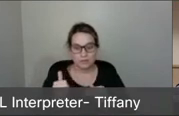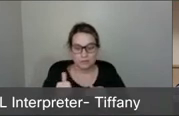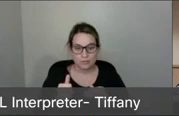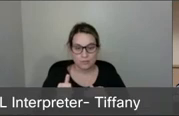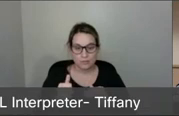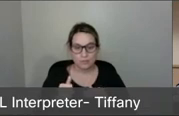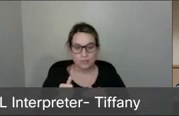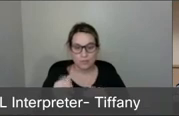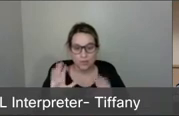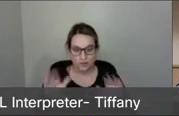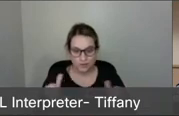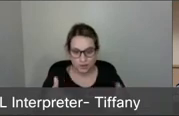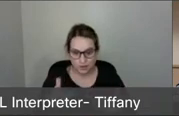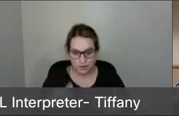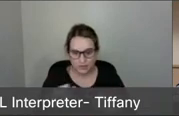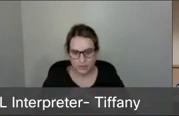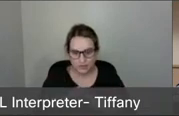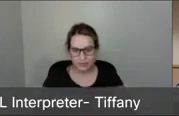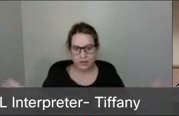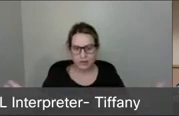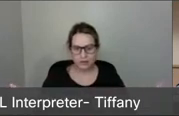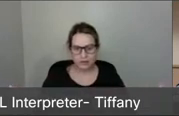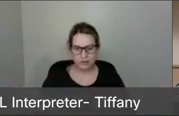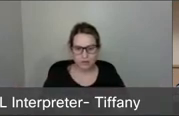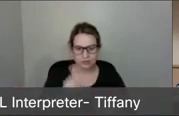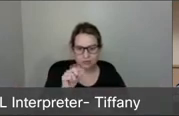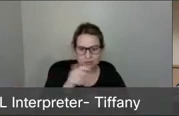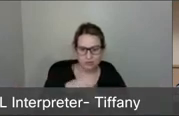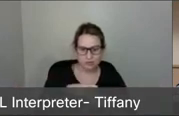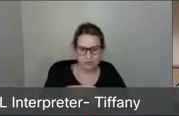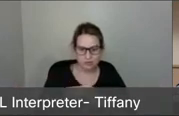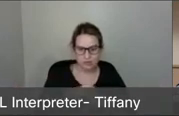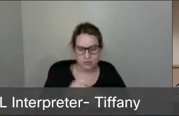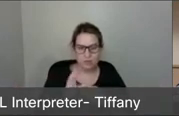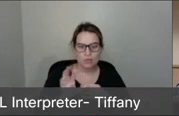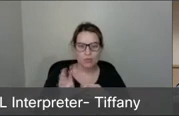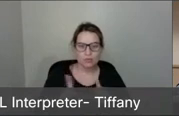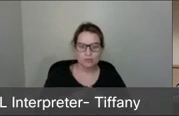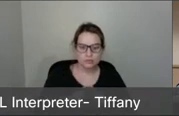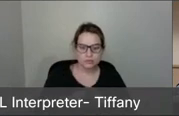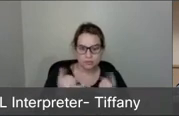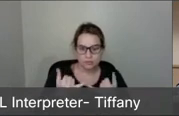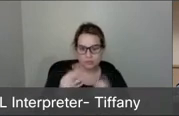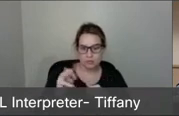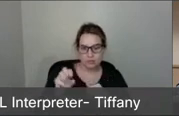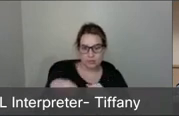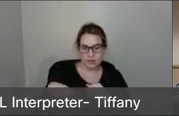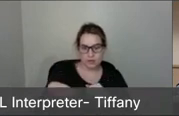population concentration that has expanded almost 20 times. In addition, the current draft map